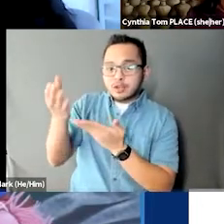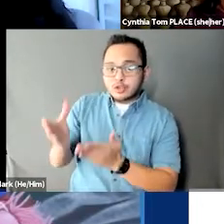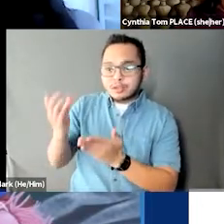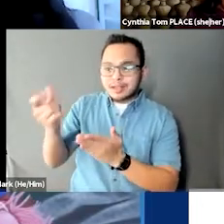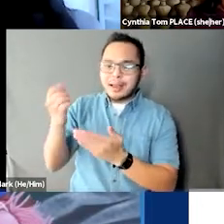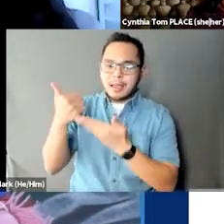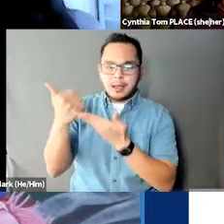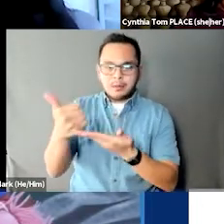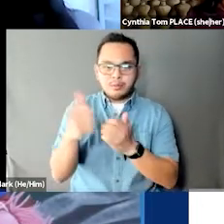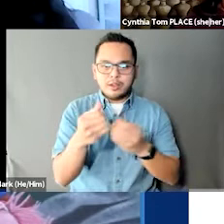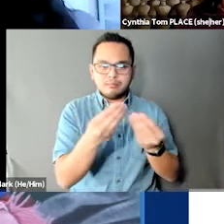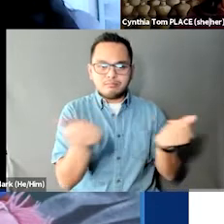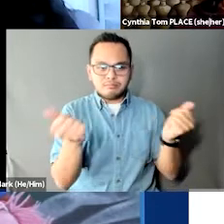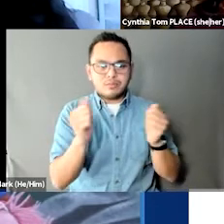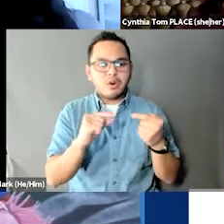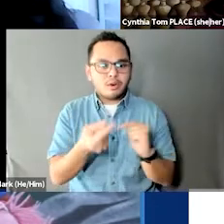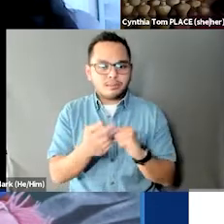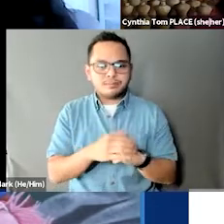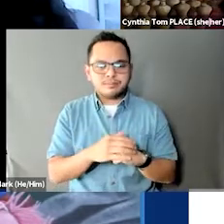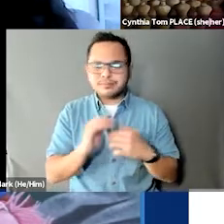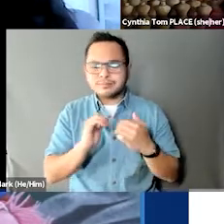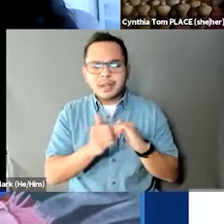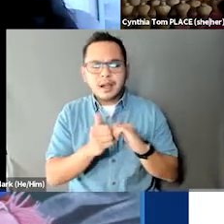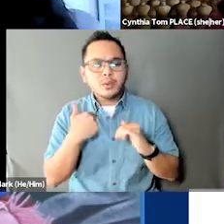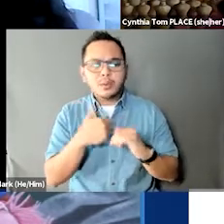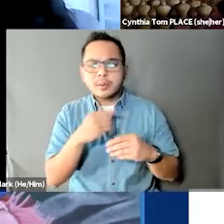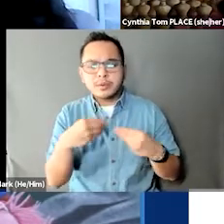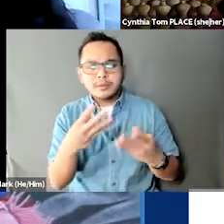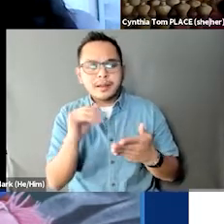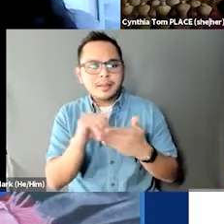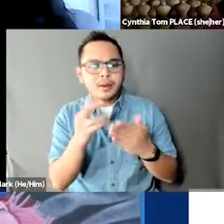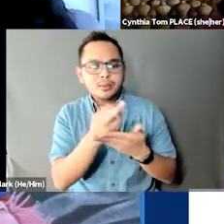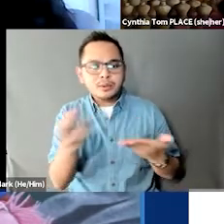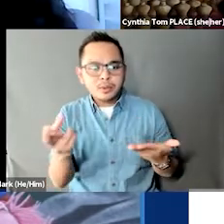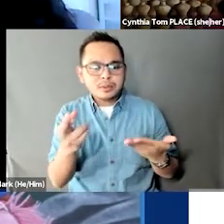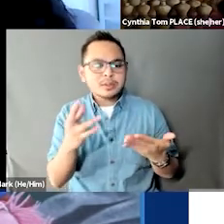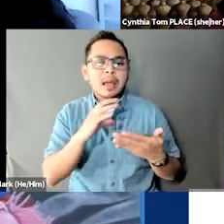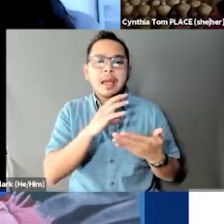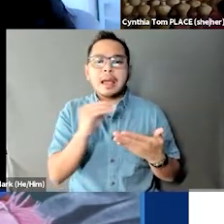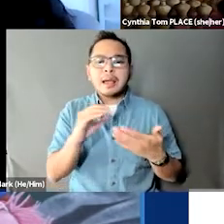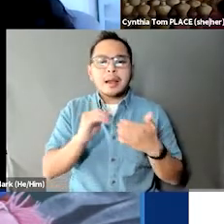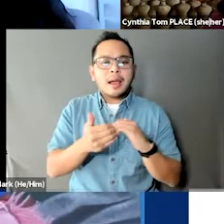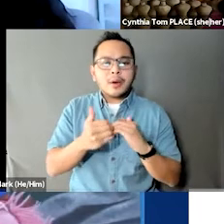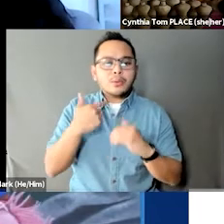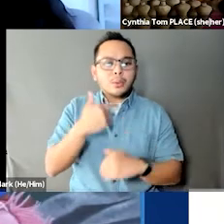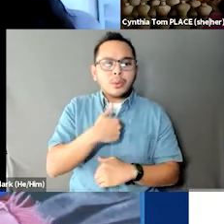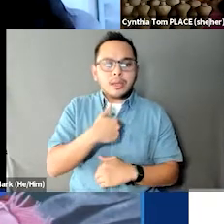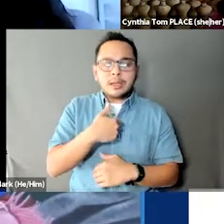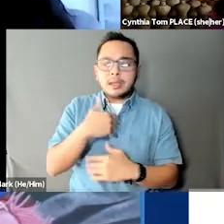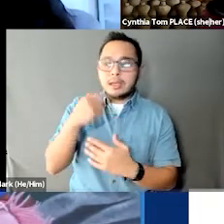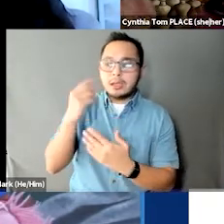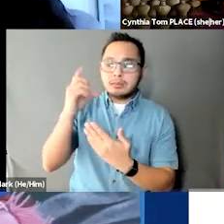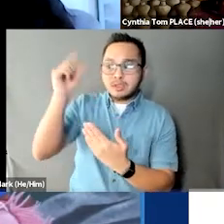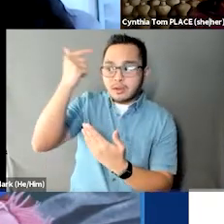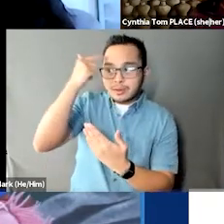harm. And how can we provide resources to support those pathways to healing? And how do we do this knowing that our government and philanthropy